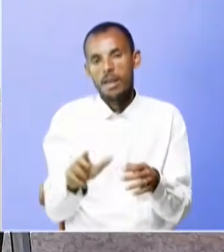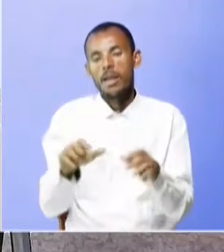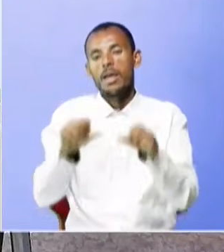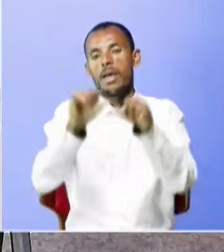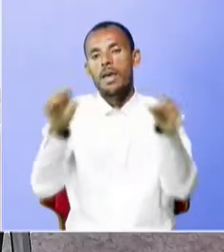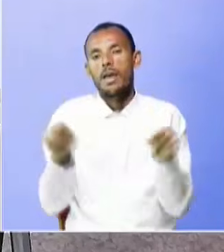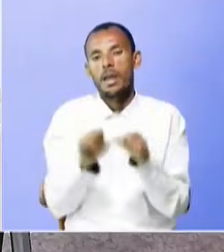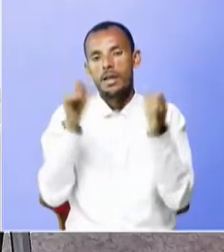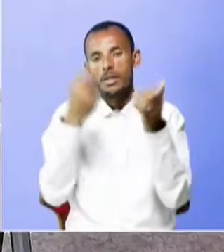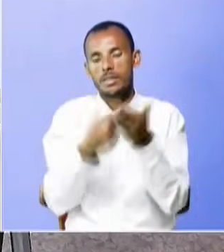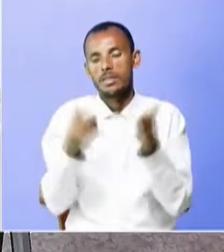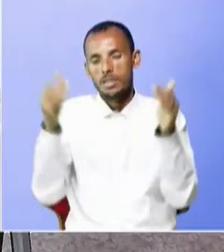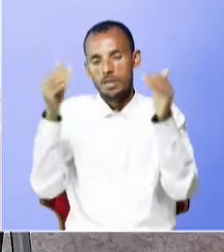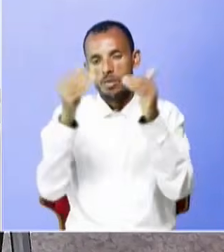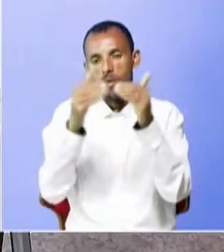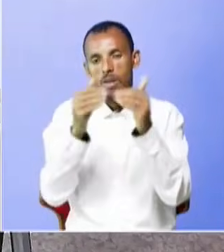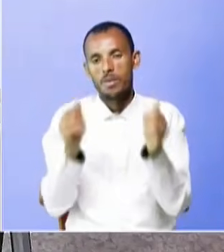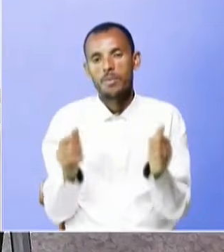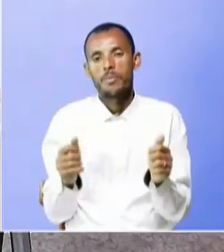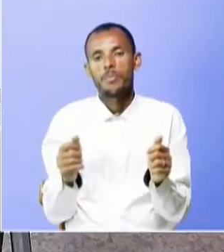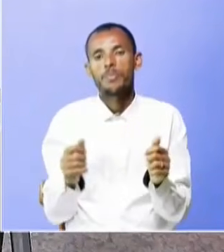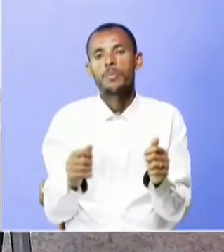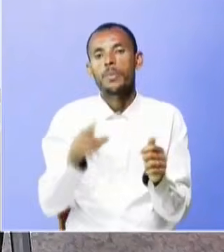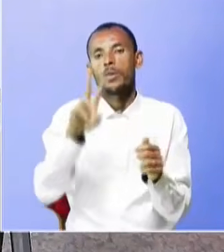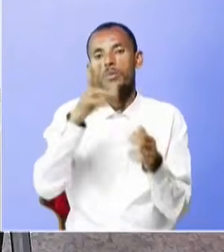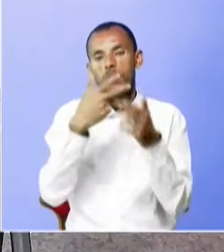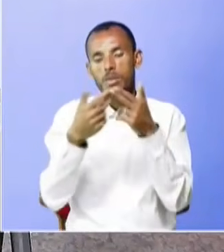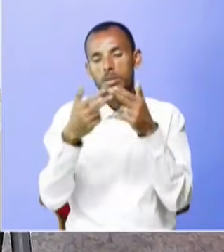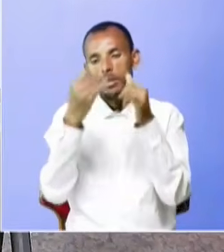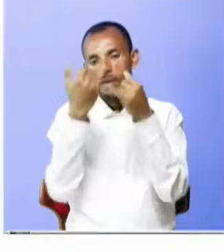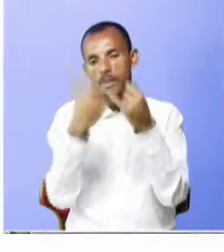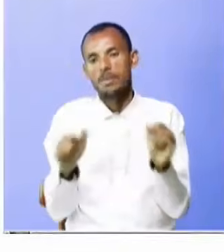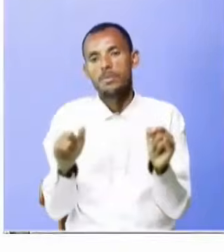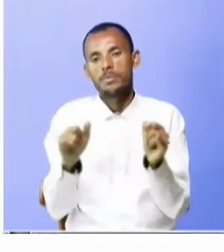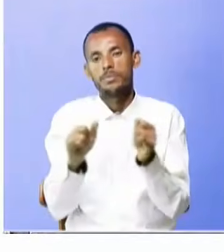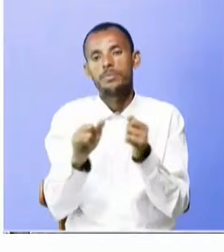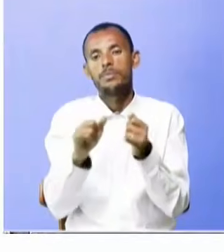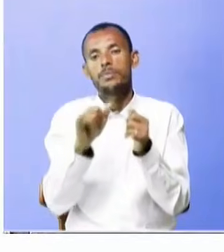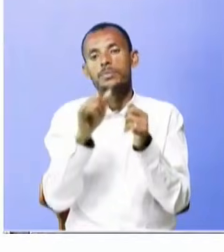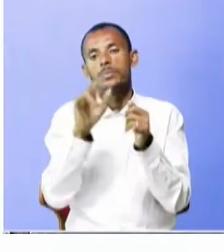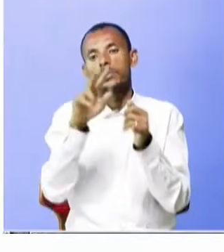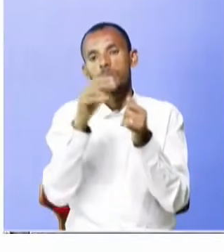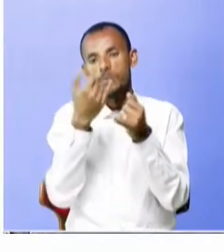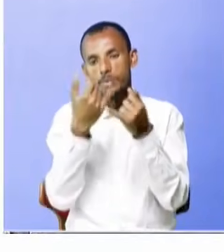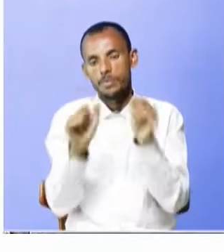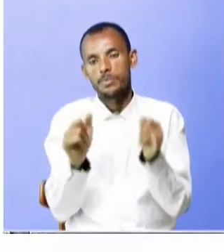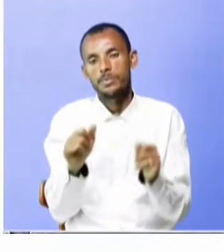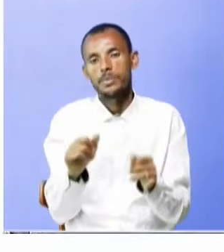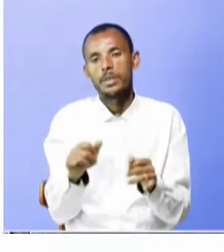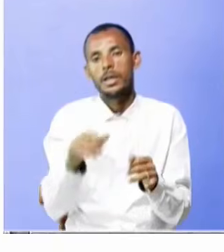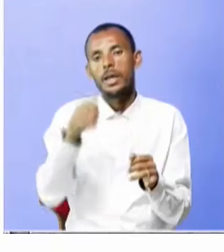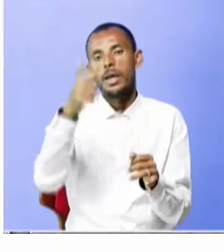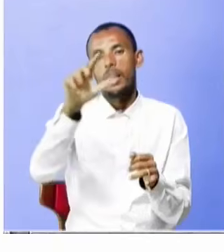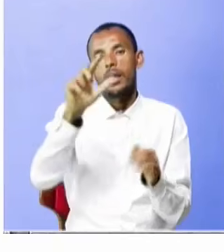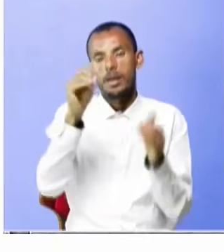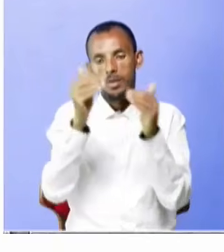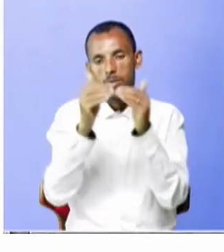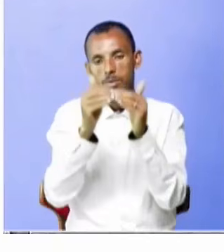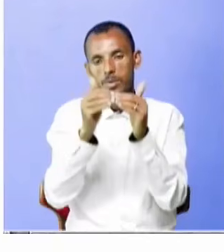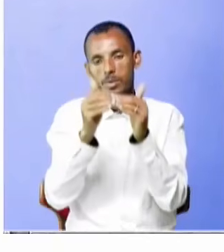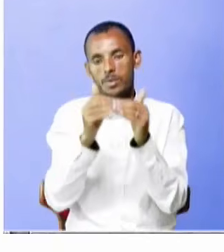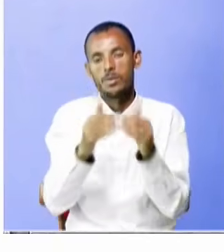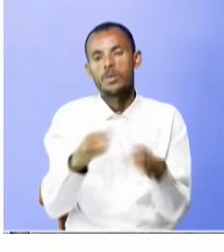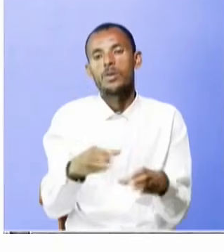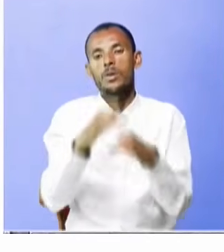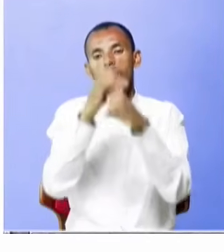Okay, this can be simplified. Okay, 2 by 2 can be cancelled out. Therefore, the lateral surface area of a cone